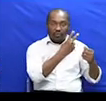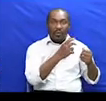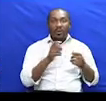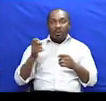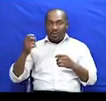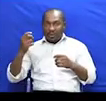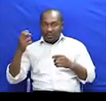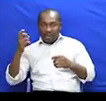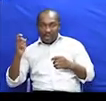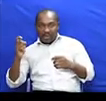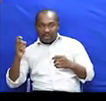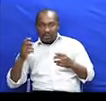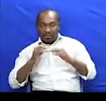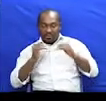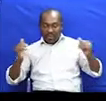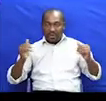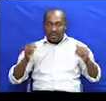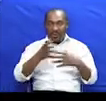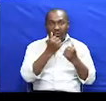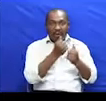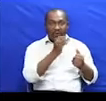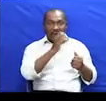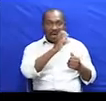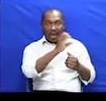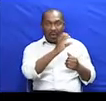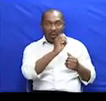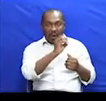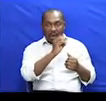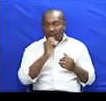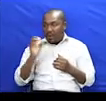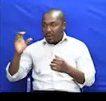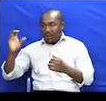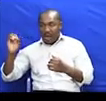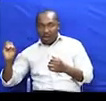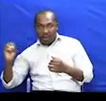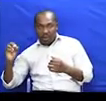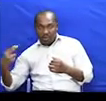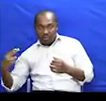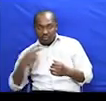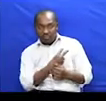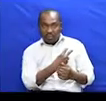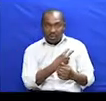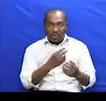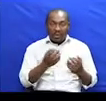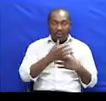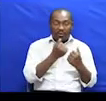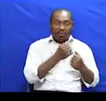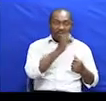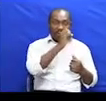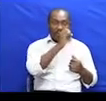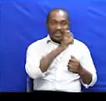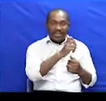We have 1 carbon, we have 1 carbon, so carbon is balanced. We have 3 oxygen, there is 1 oxygen plus